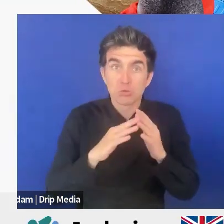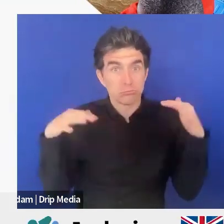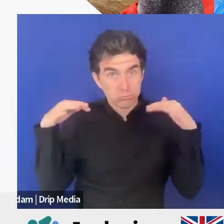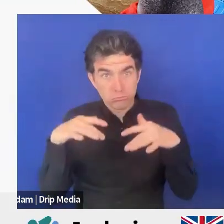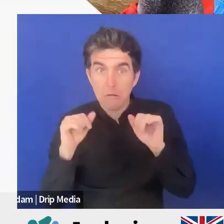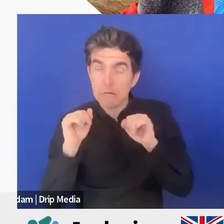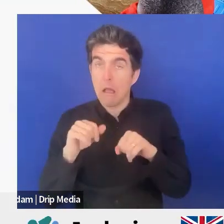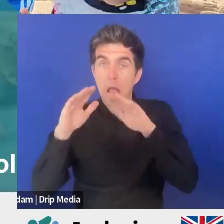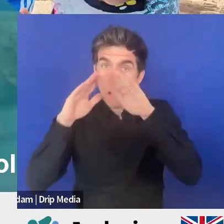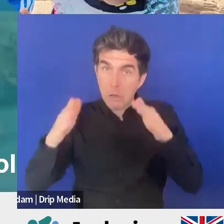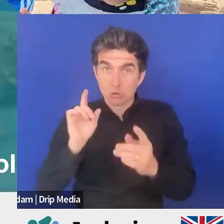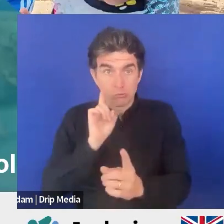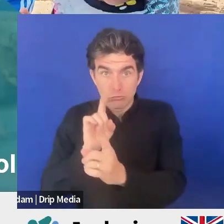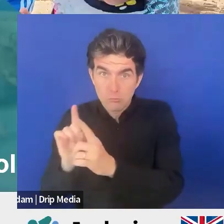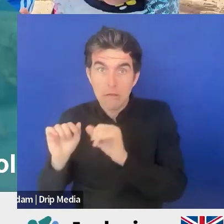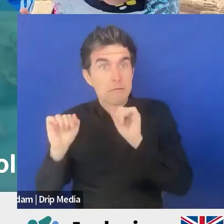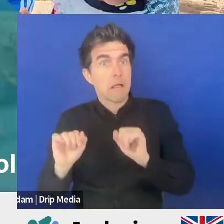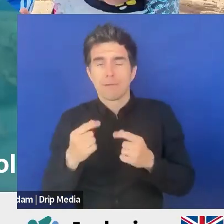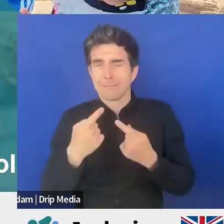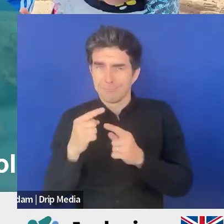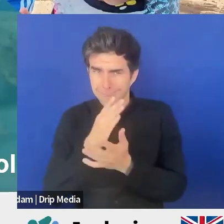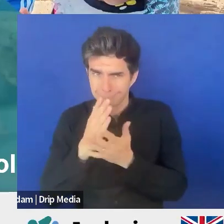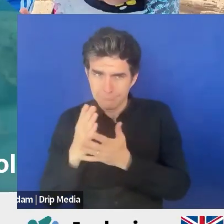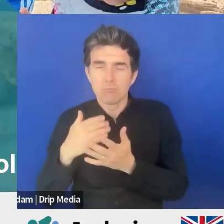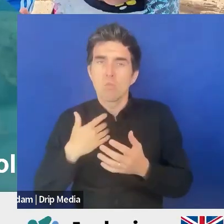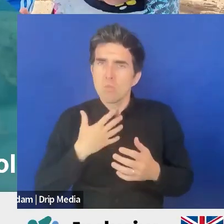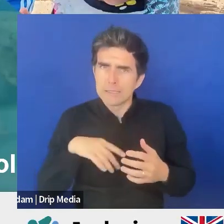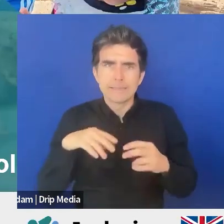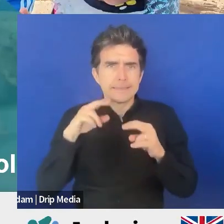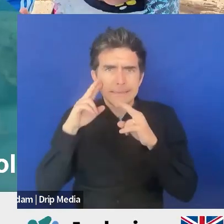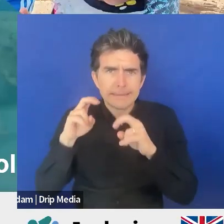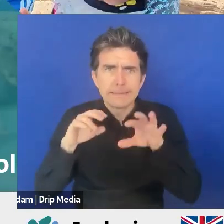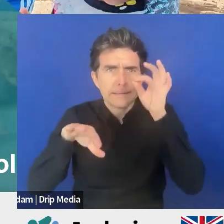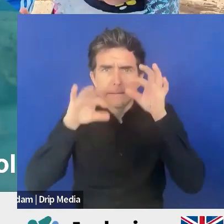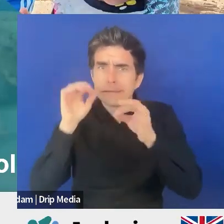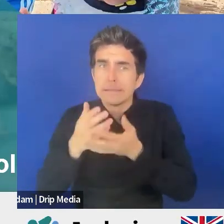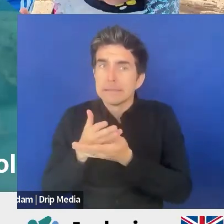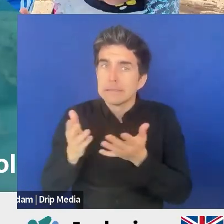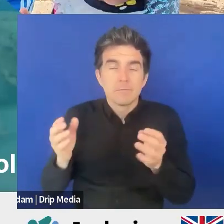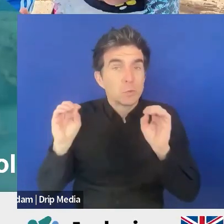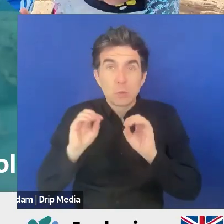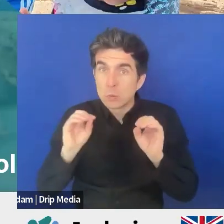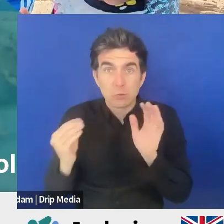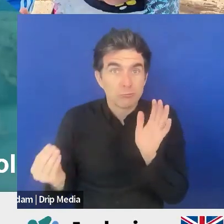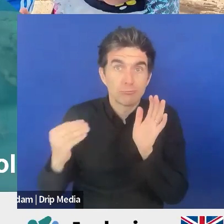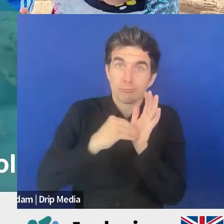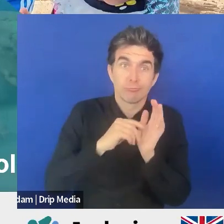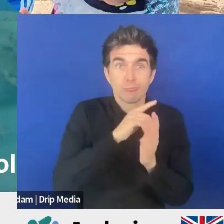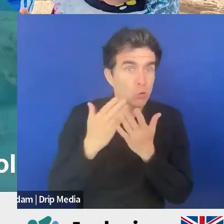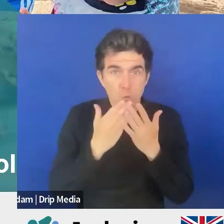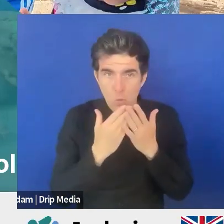services. So what we have learned, we've developed them into 6 practical